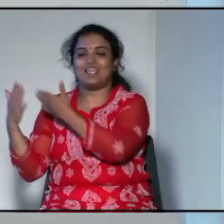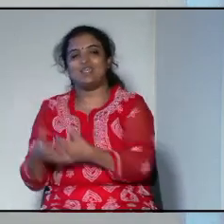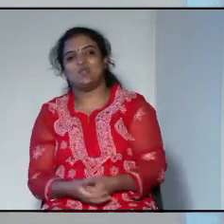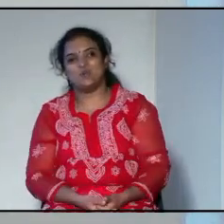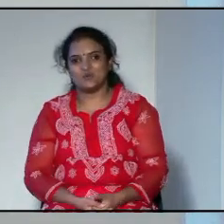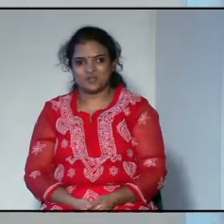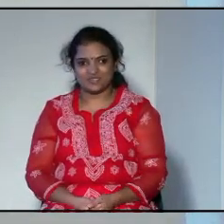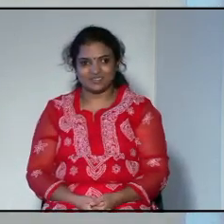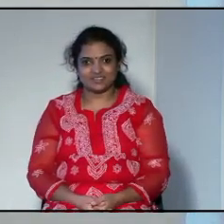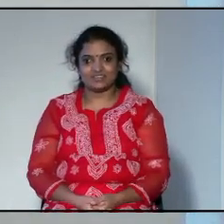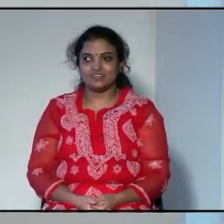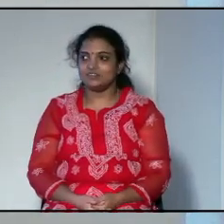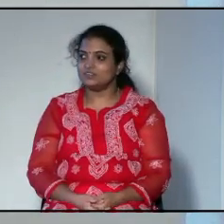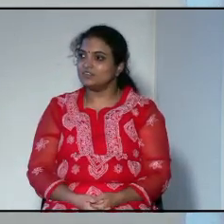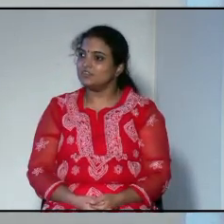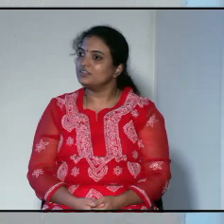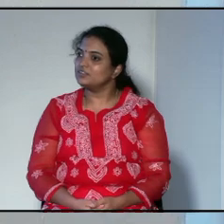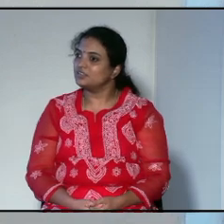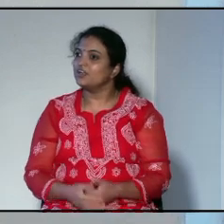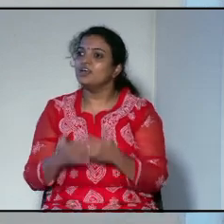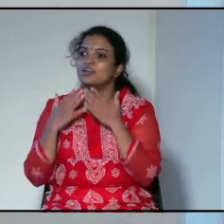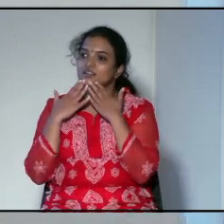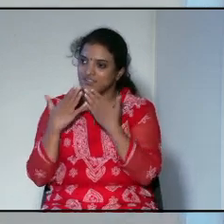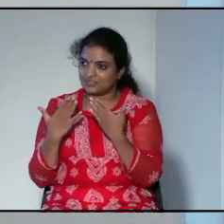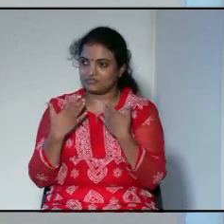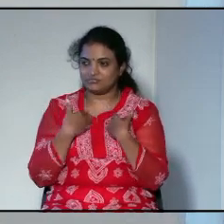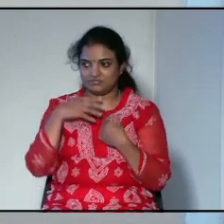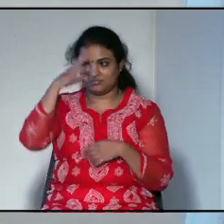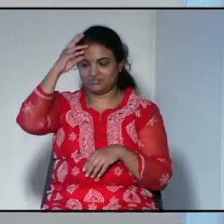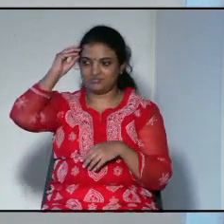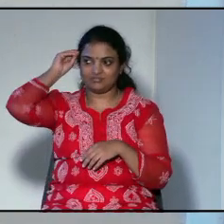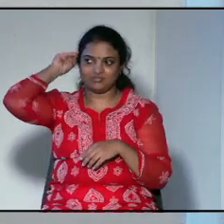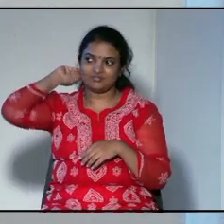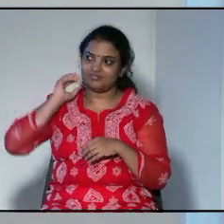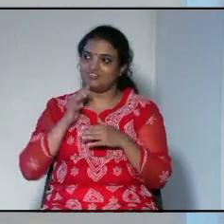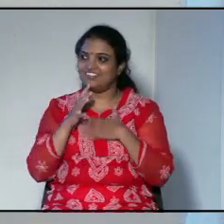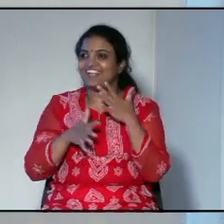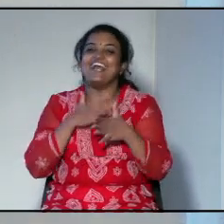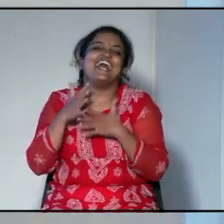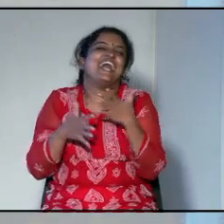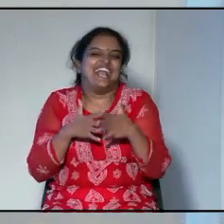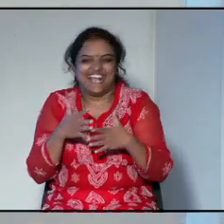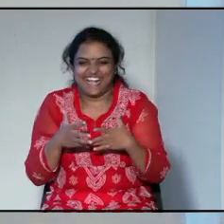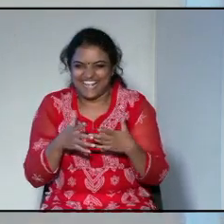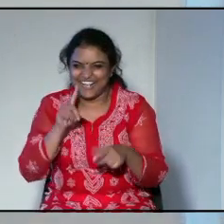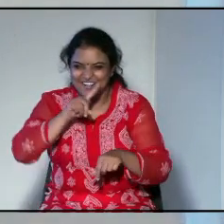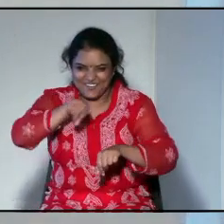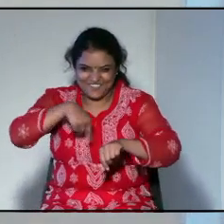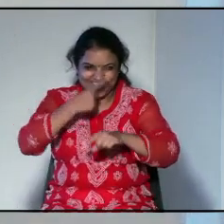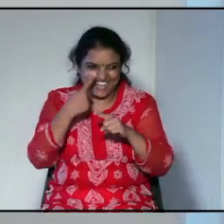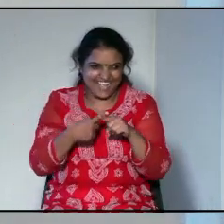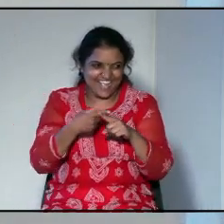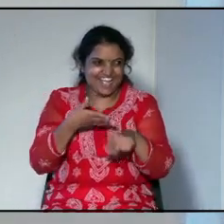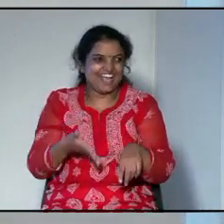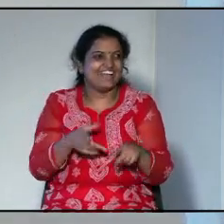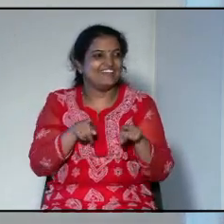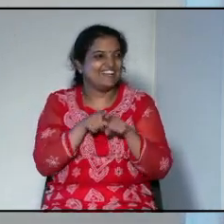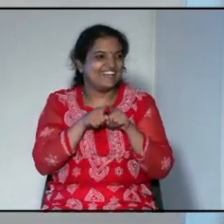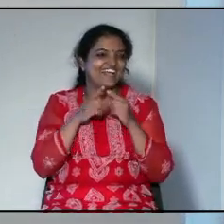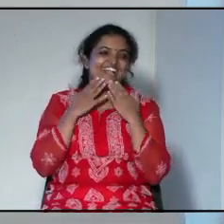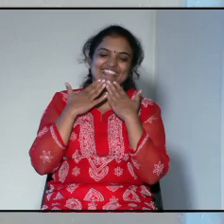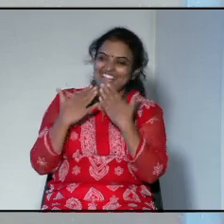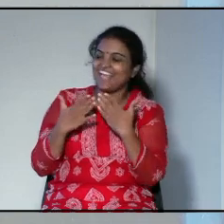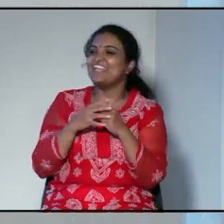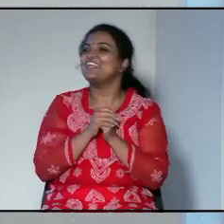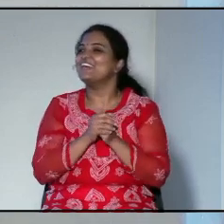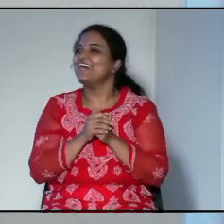Thank you so much, Tapati. Thank you, Priyanka, for signing for 1.5 hours. And thank you to the audience for being here.